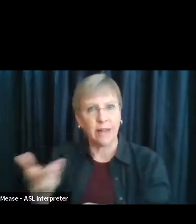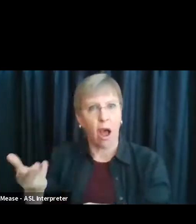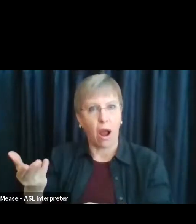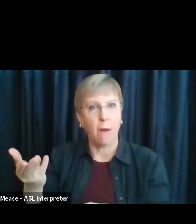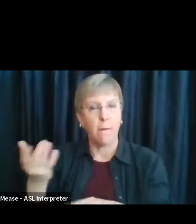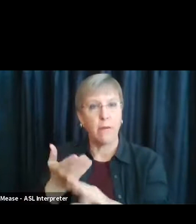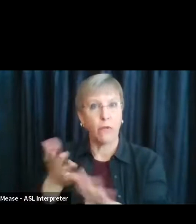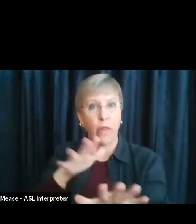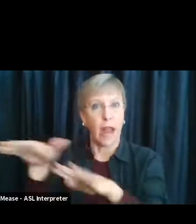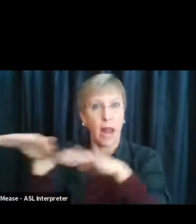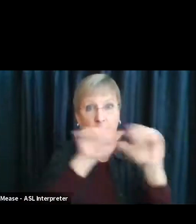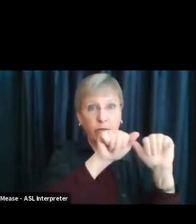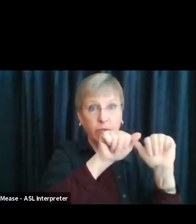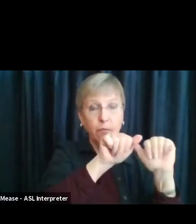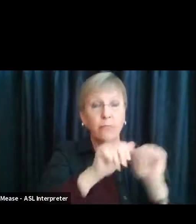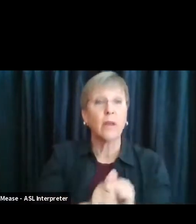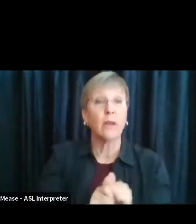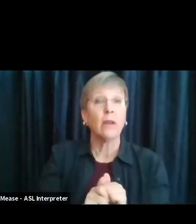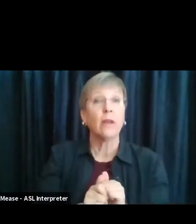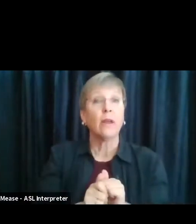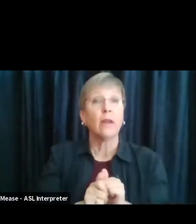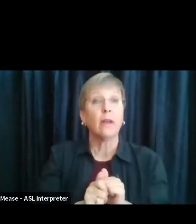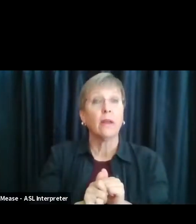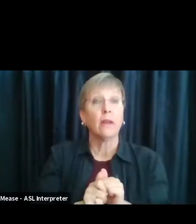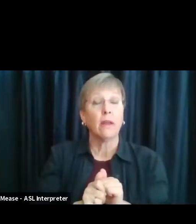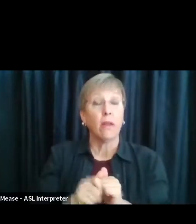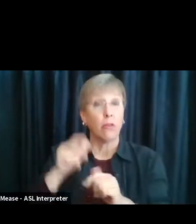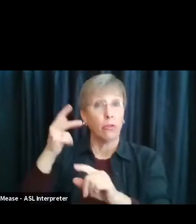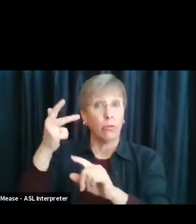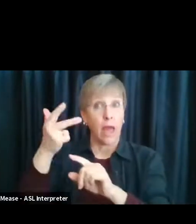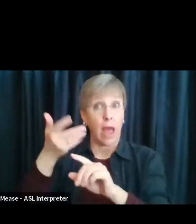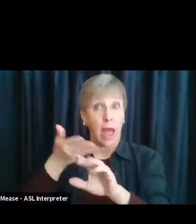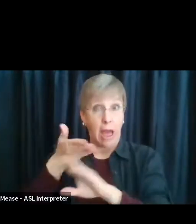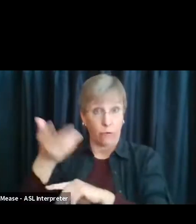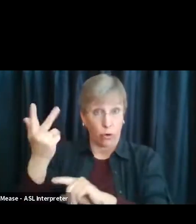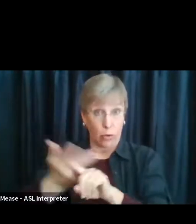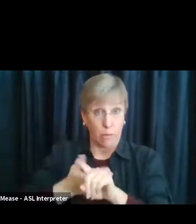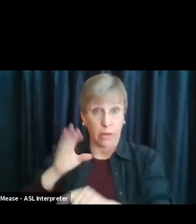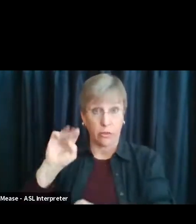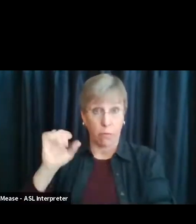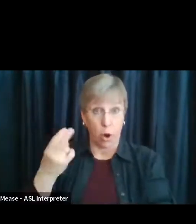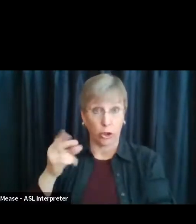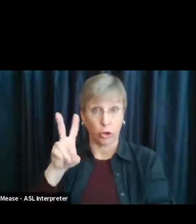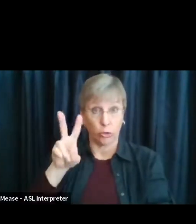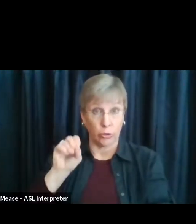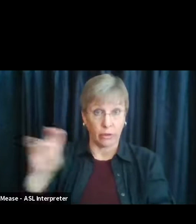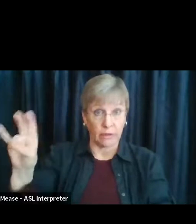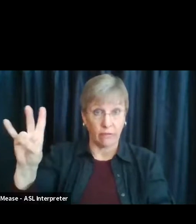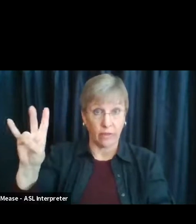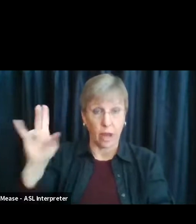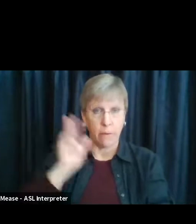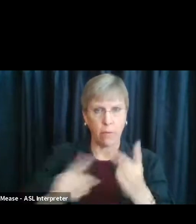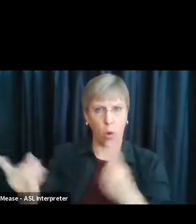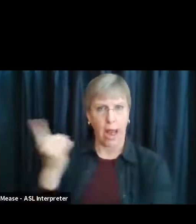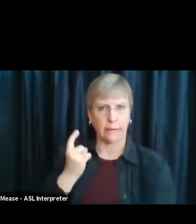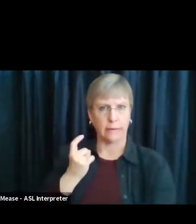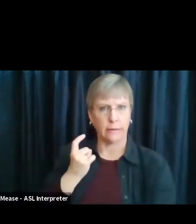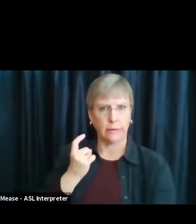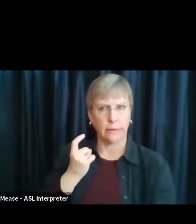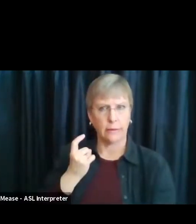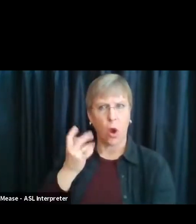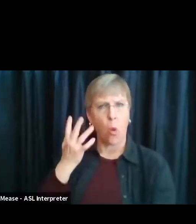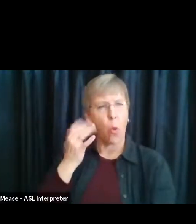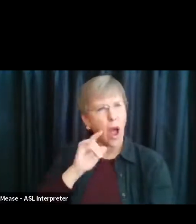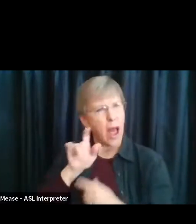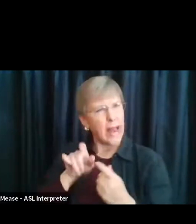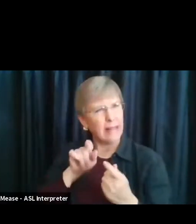left. And after 3 months, in March 2007, people asked me, why